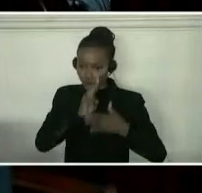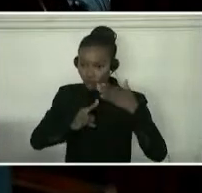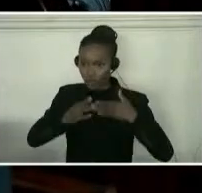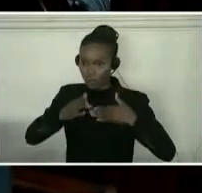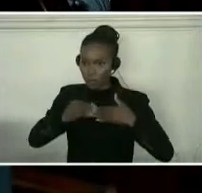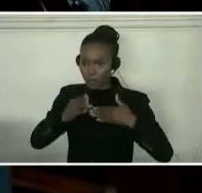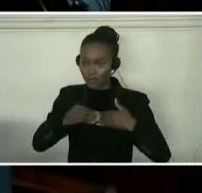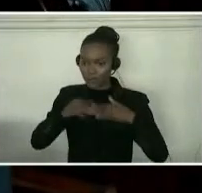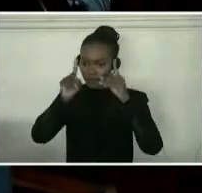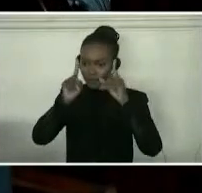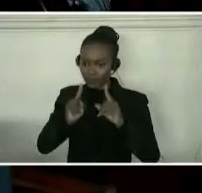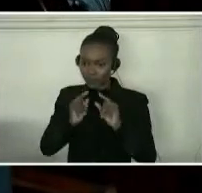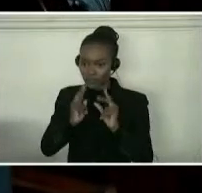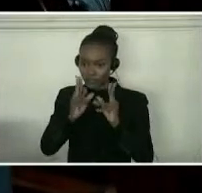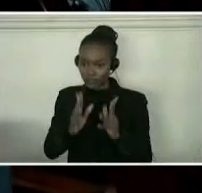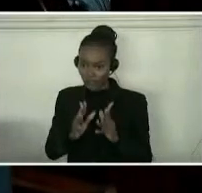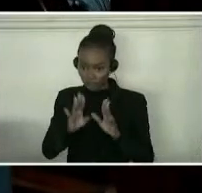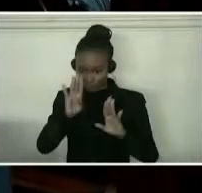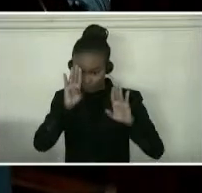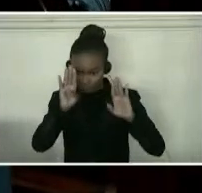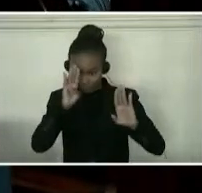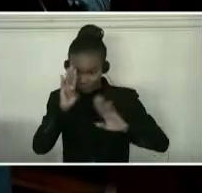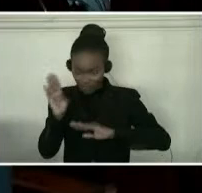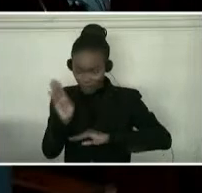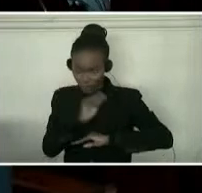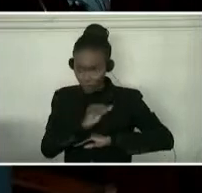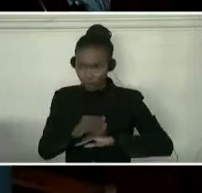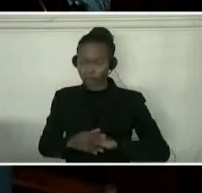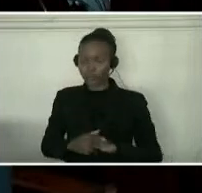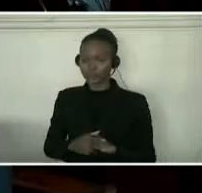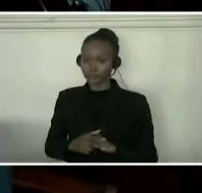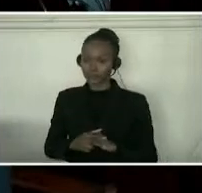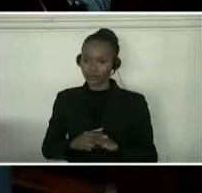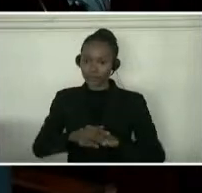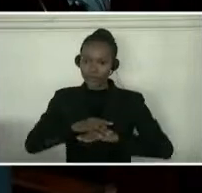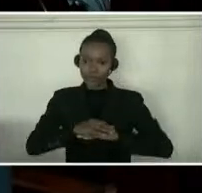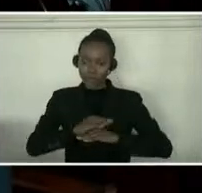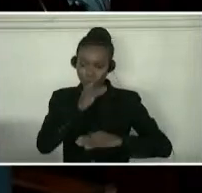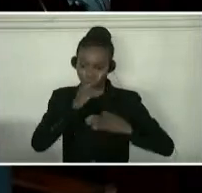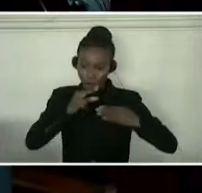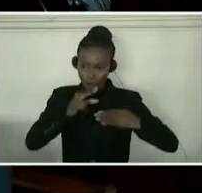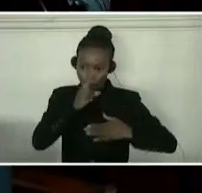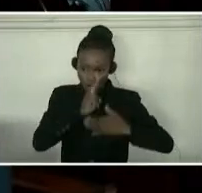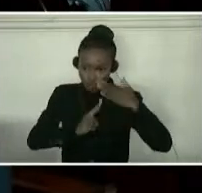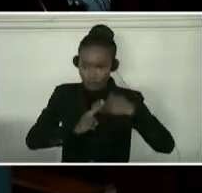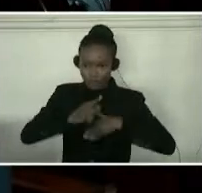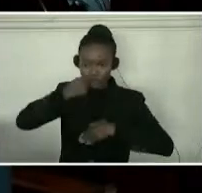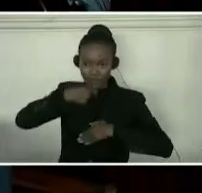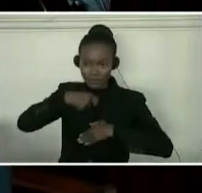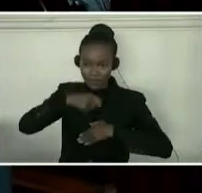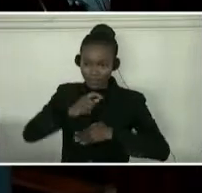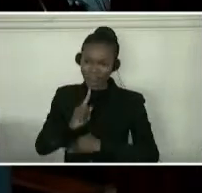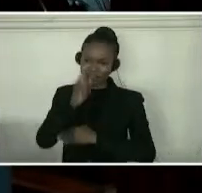son bonang on our speaker mascara ended